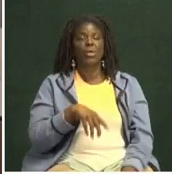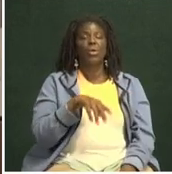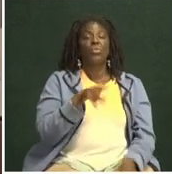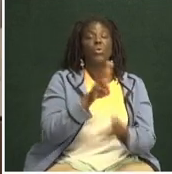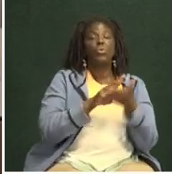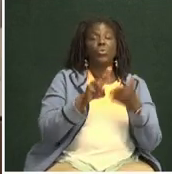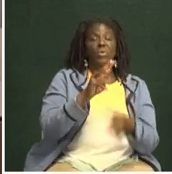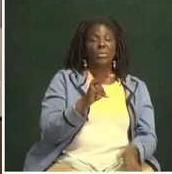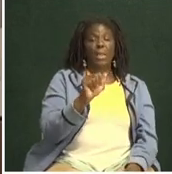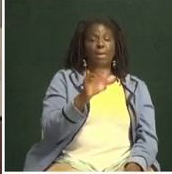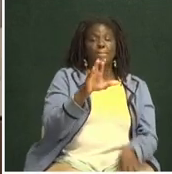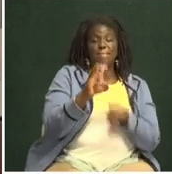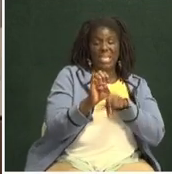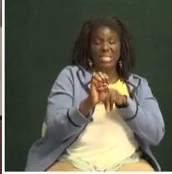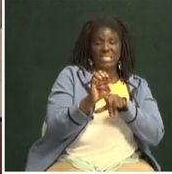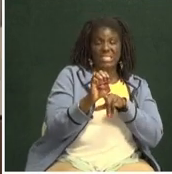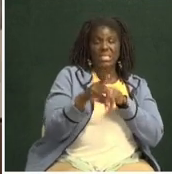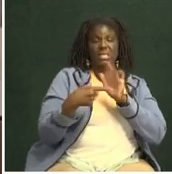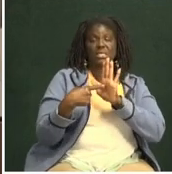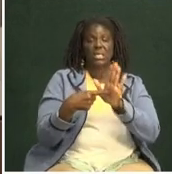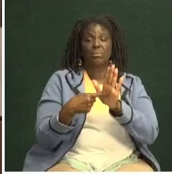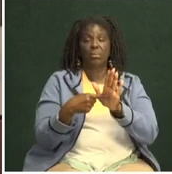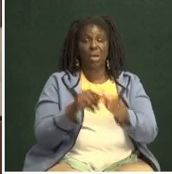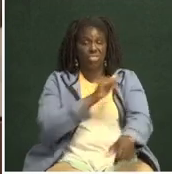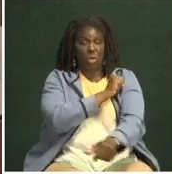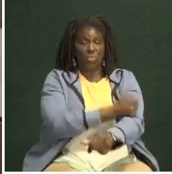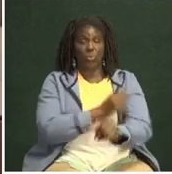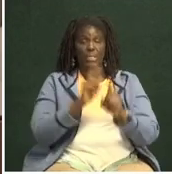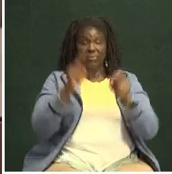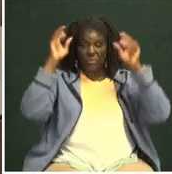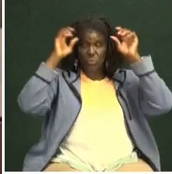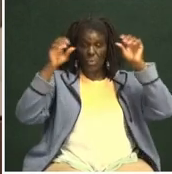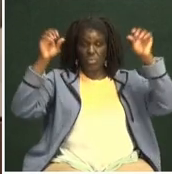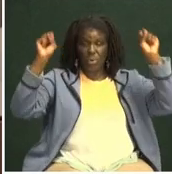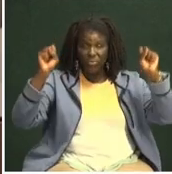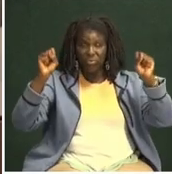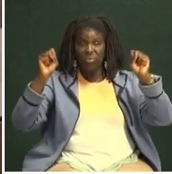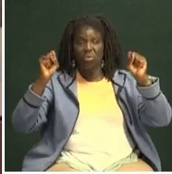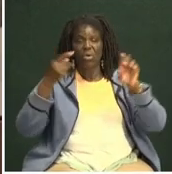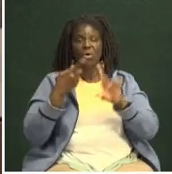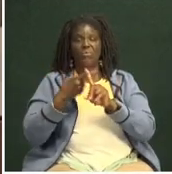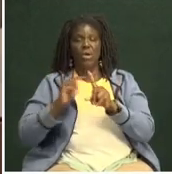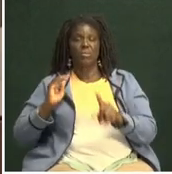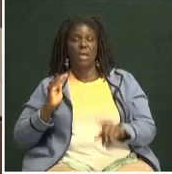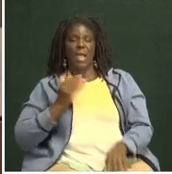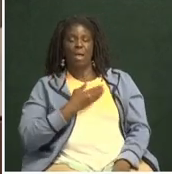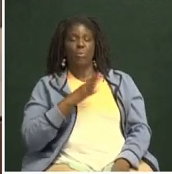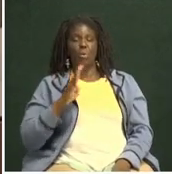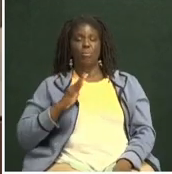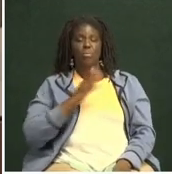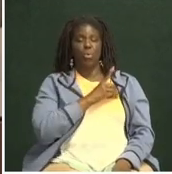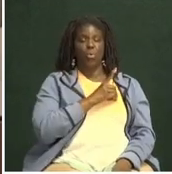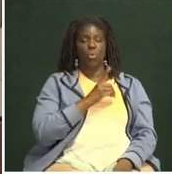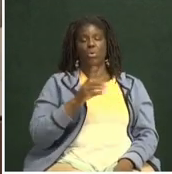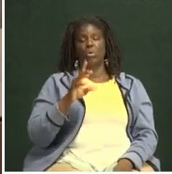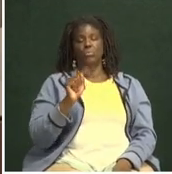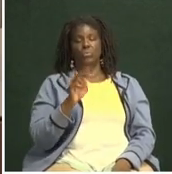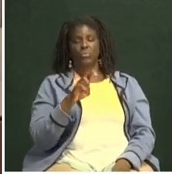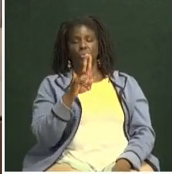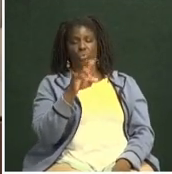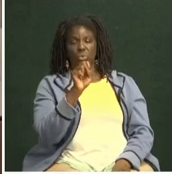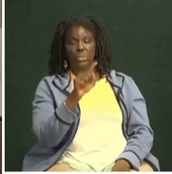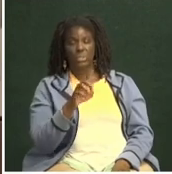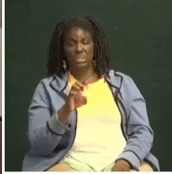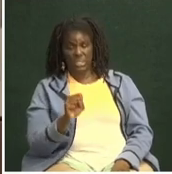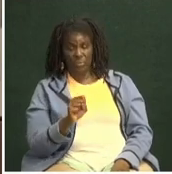seal, symbolizes the authority vested in the president by our governing body, the Board of Trustees.